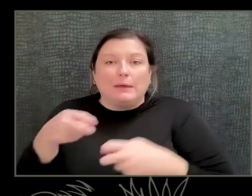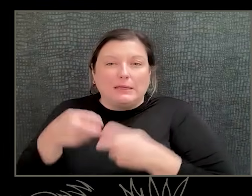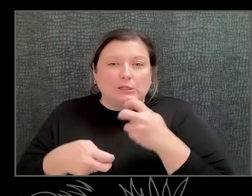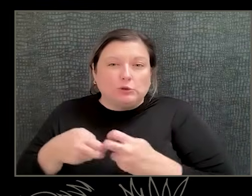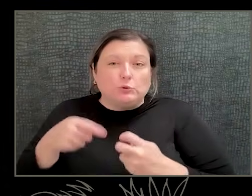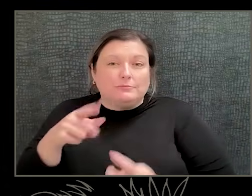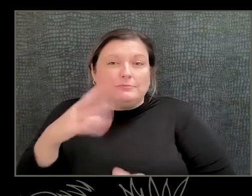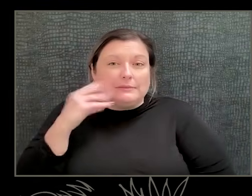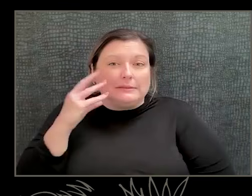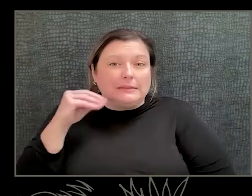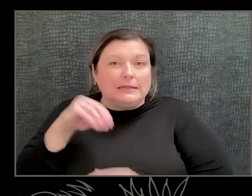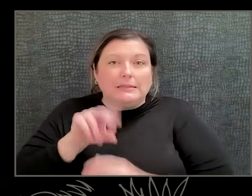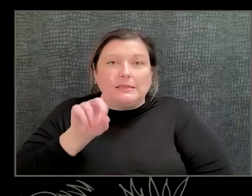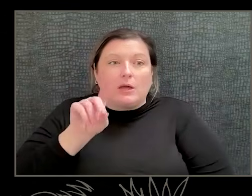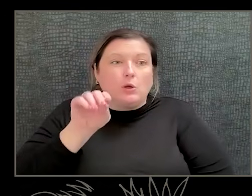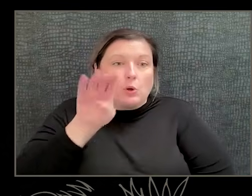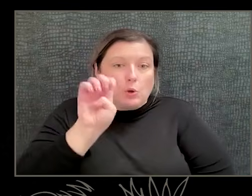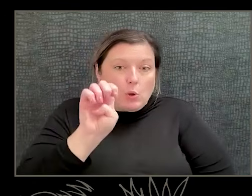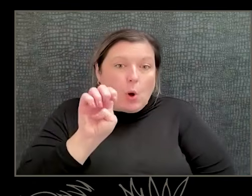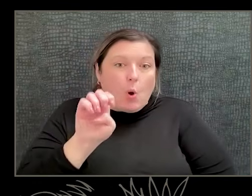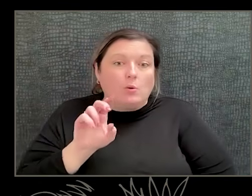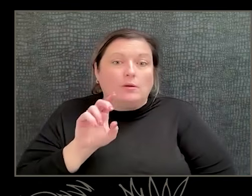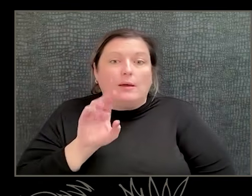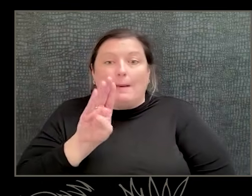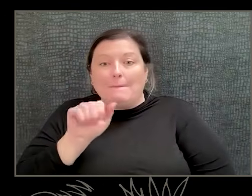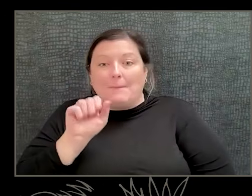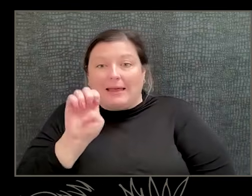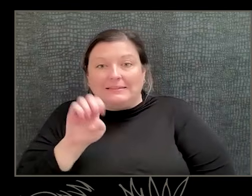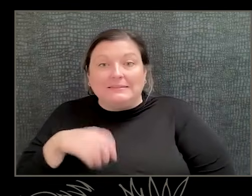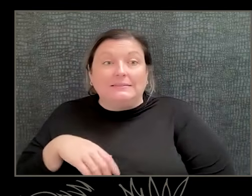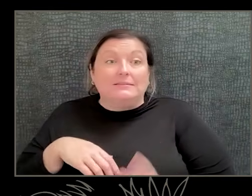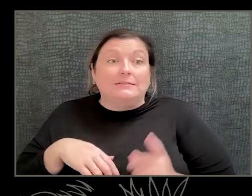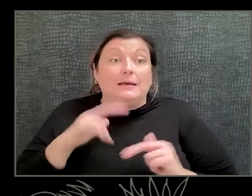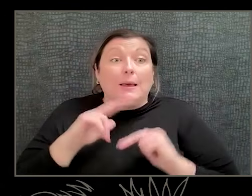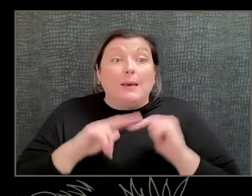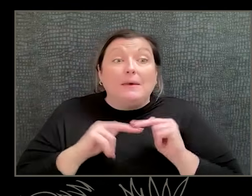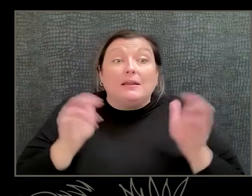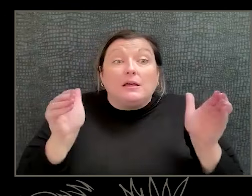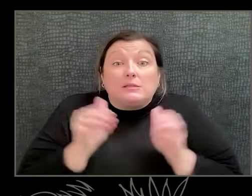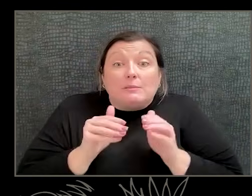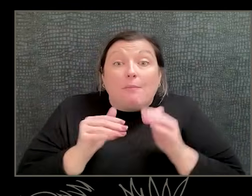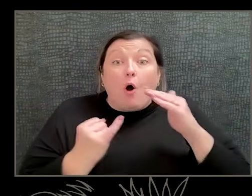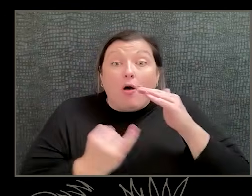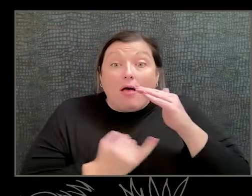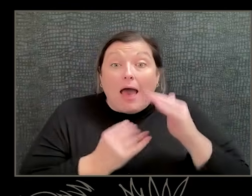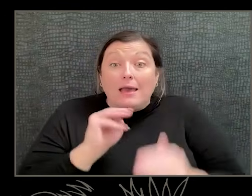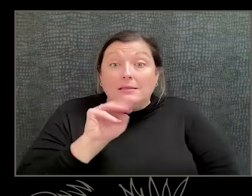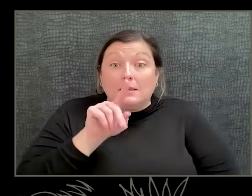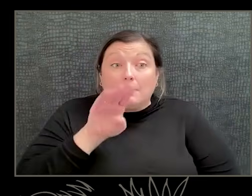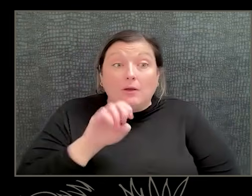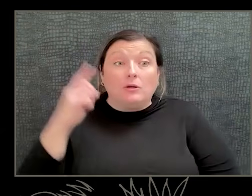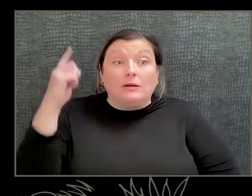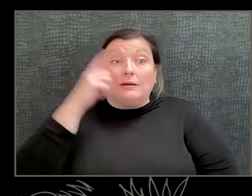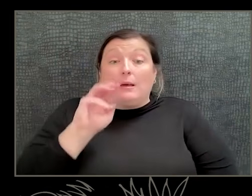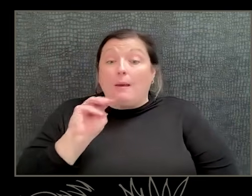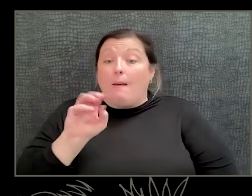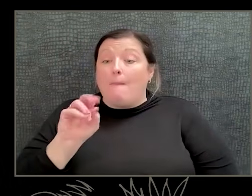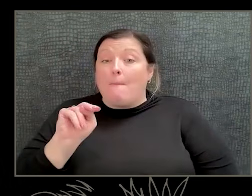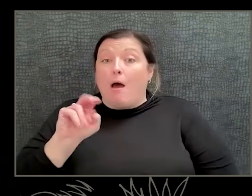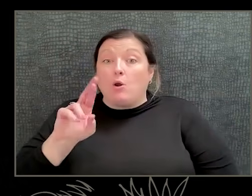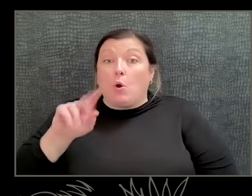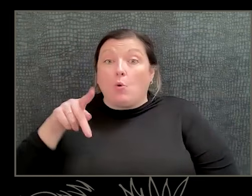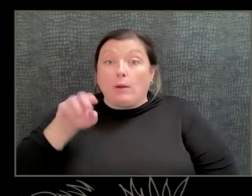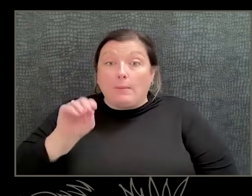of your code base. Build small, isolated modules. Consider a monorepo with project